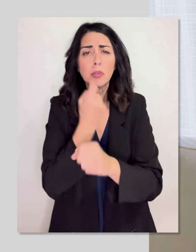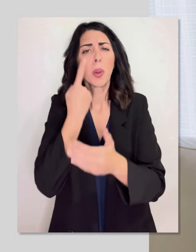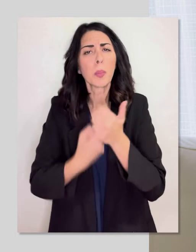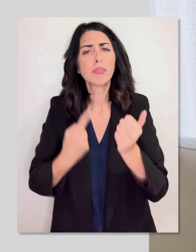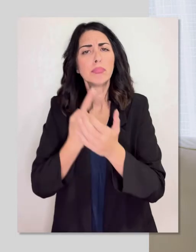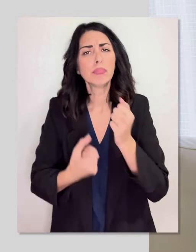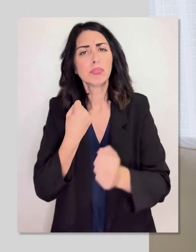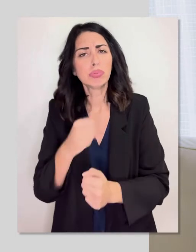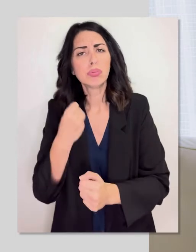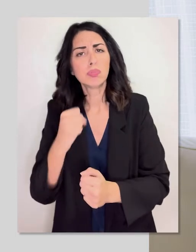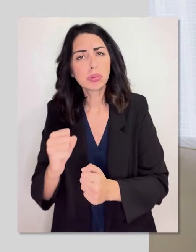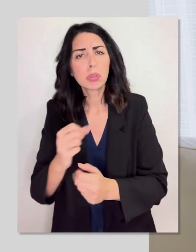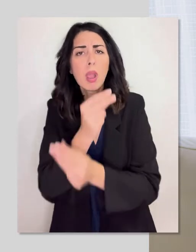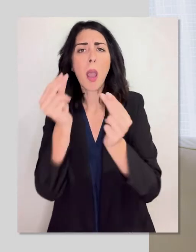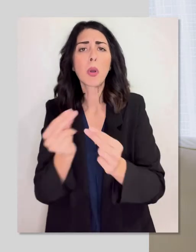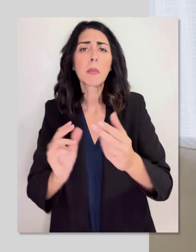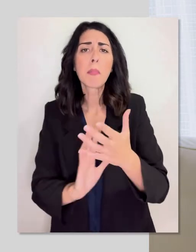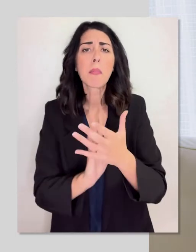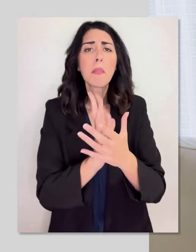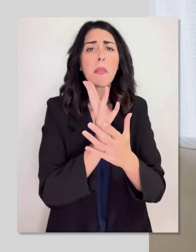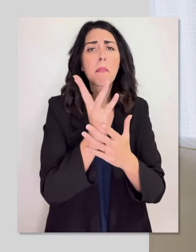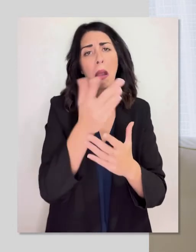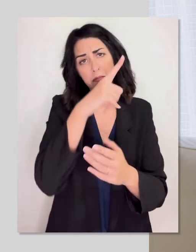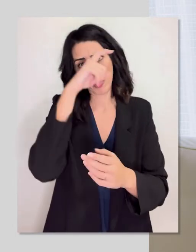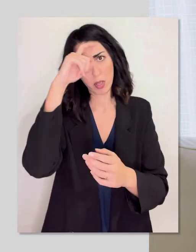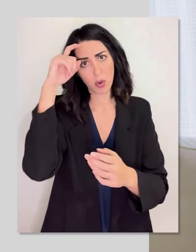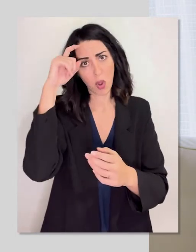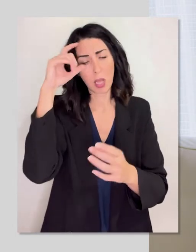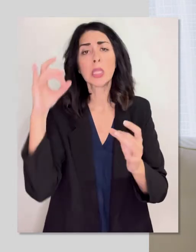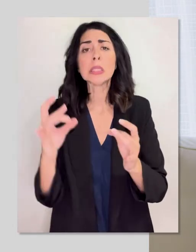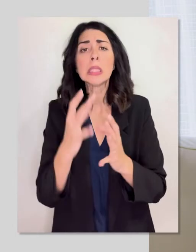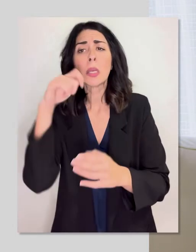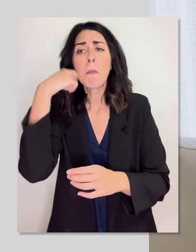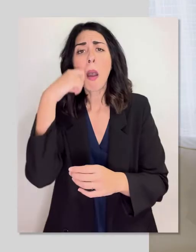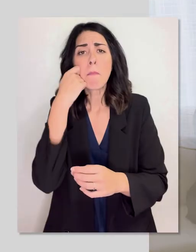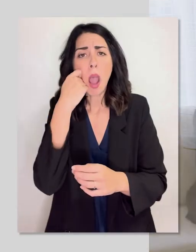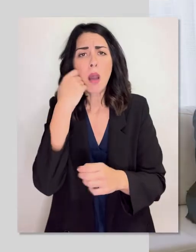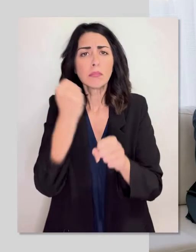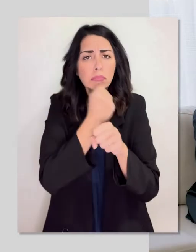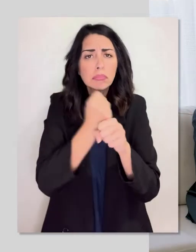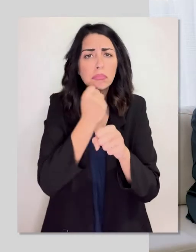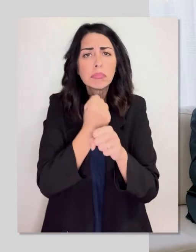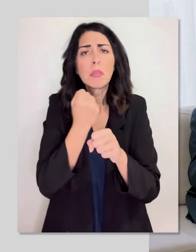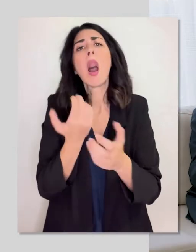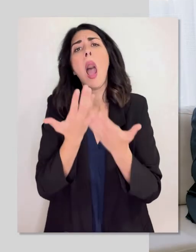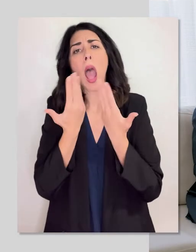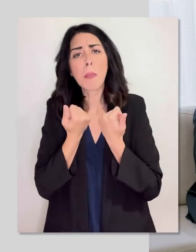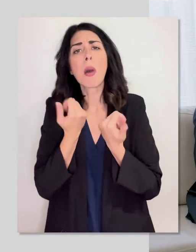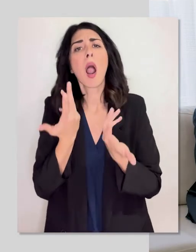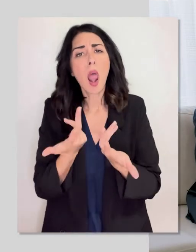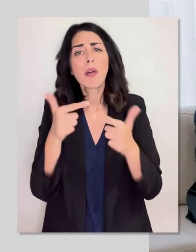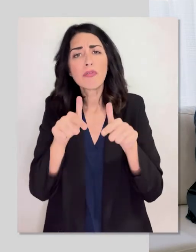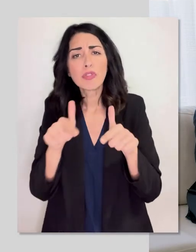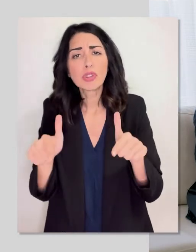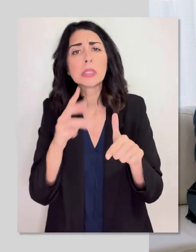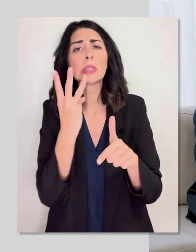If it's a mother at home with 3 children, she might have trouble taking care of those kids and need help